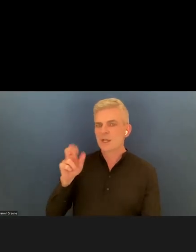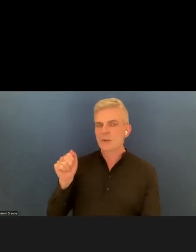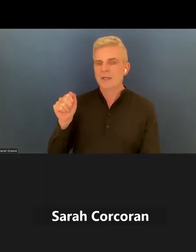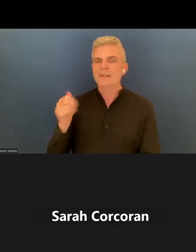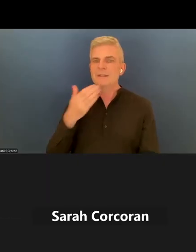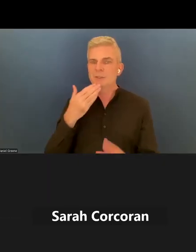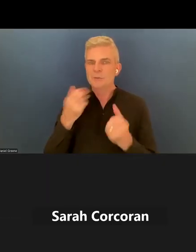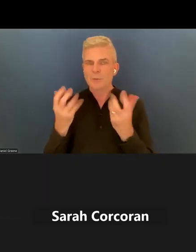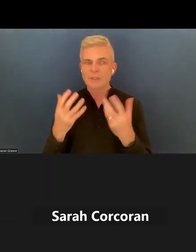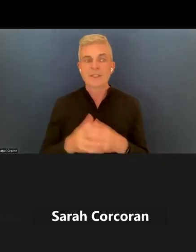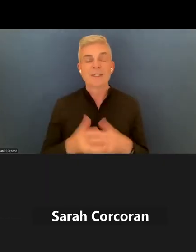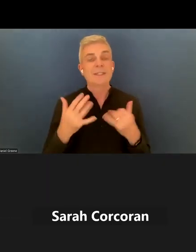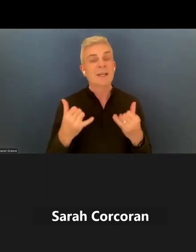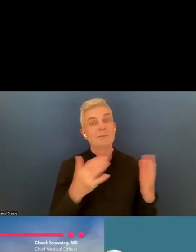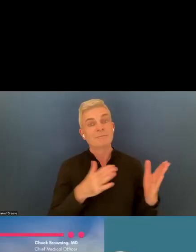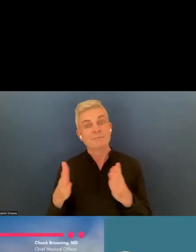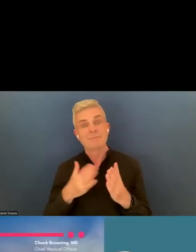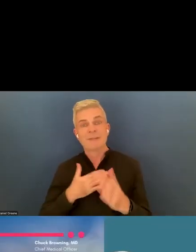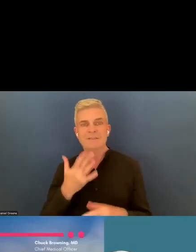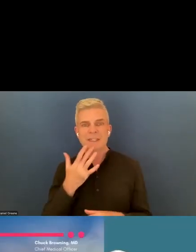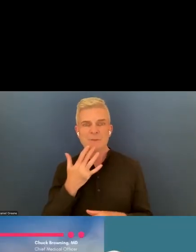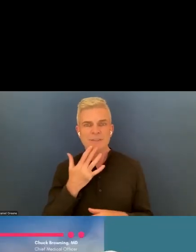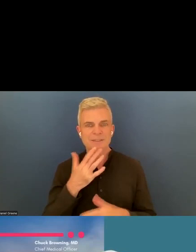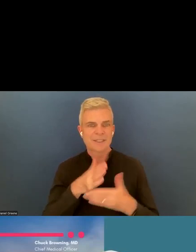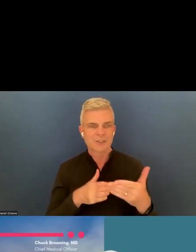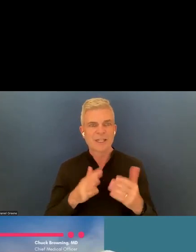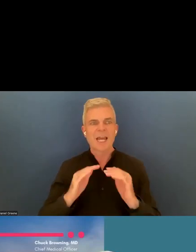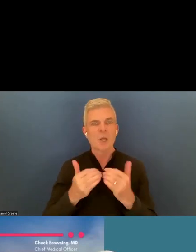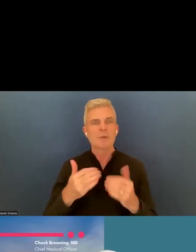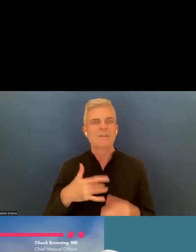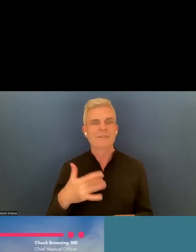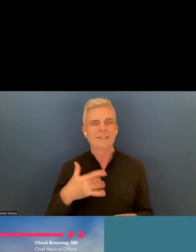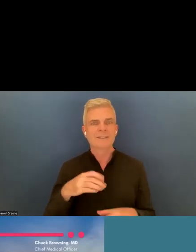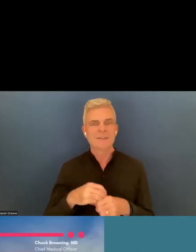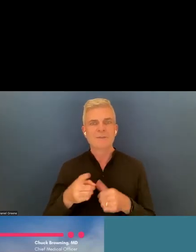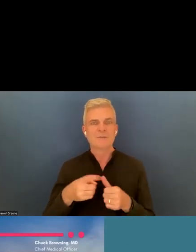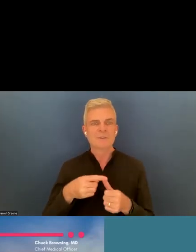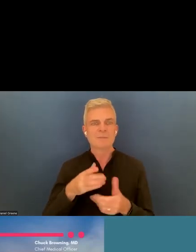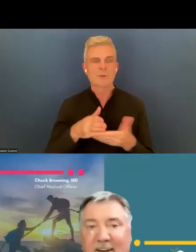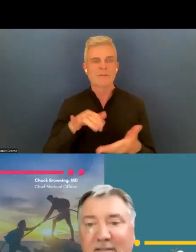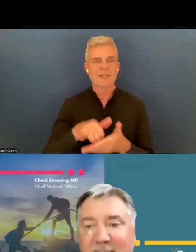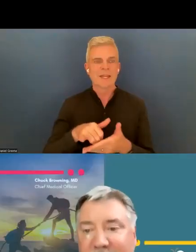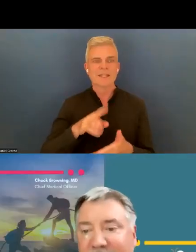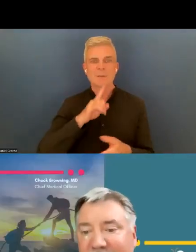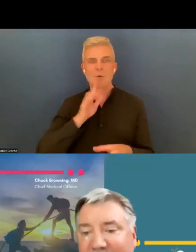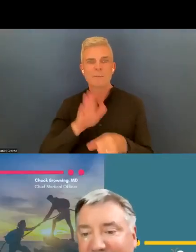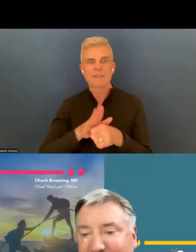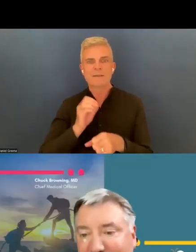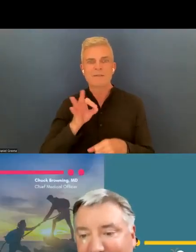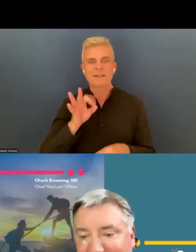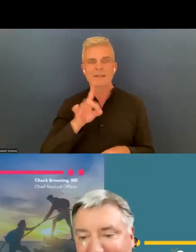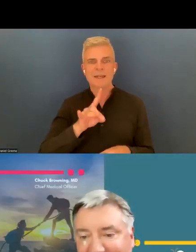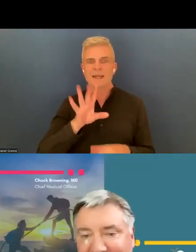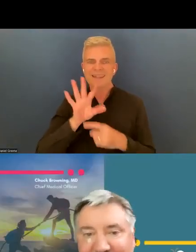now we're going to move on to one of my favorite sections, which is how it feels, and the first piece of that being the promise of 988 and our lived lens.